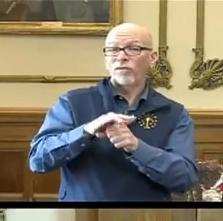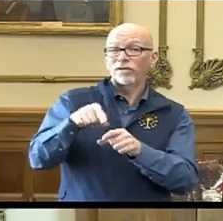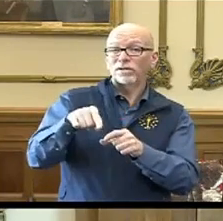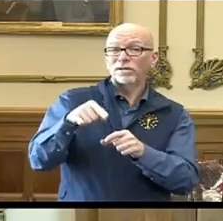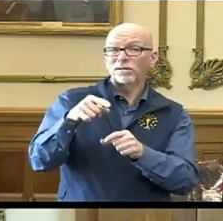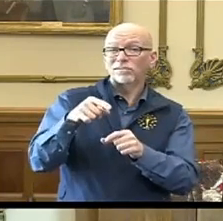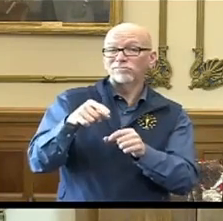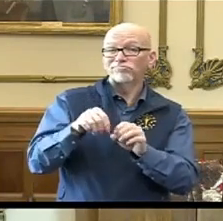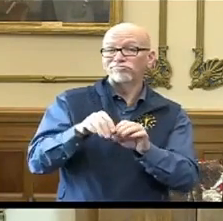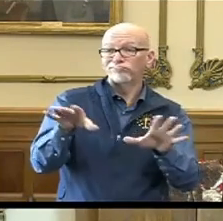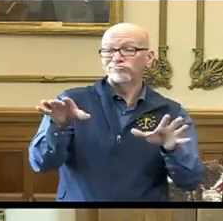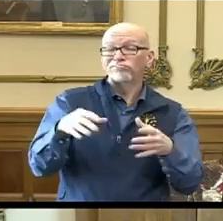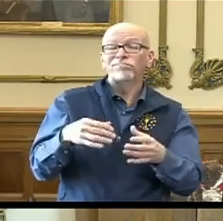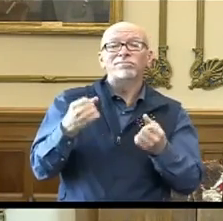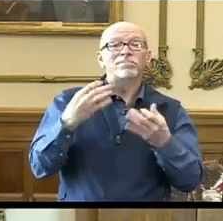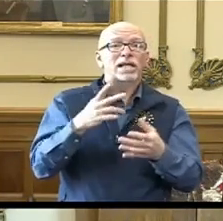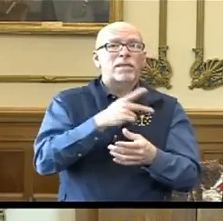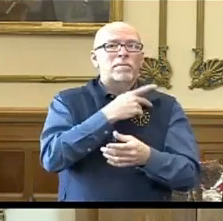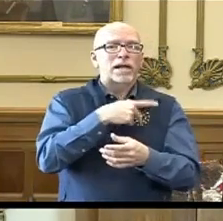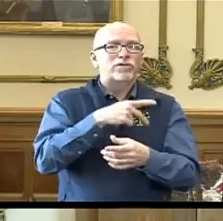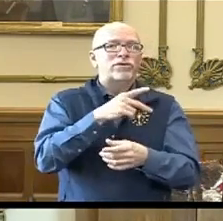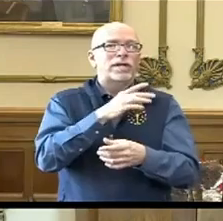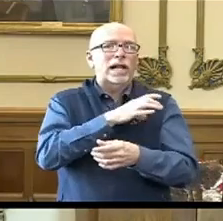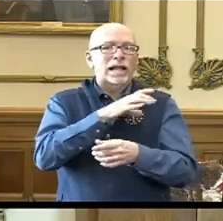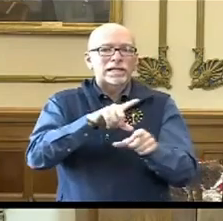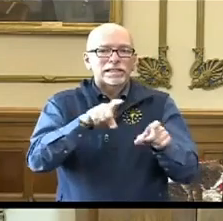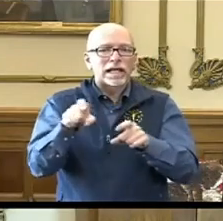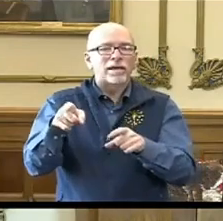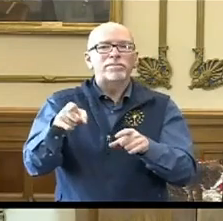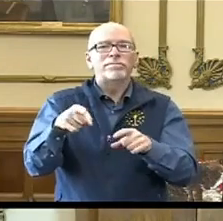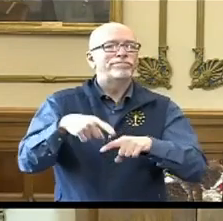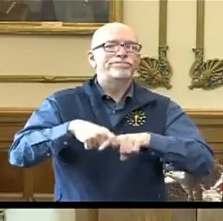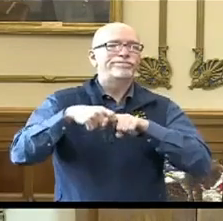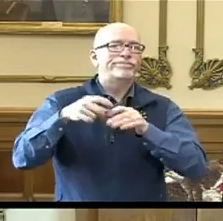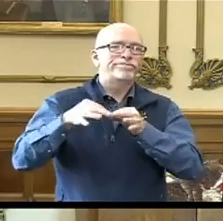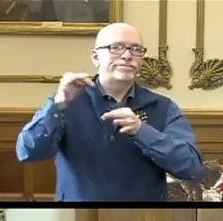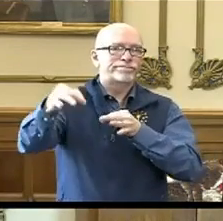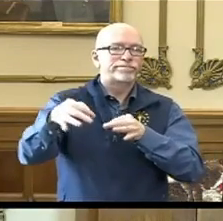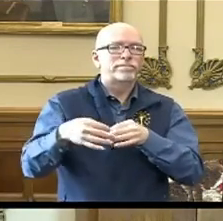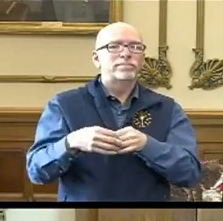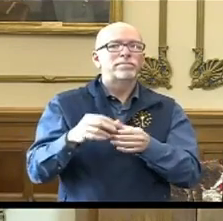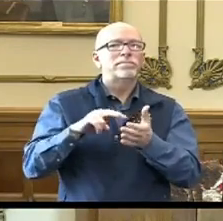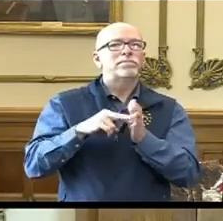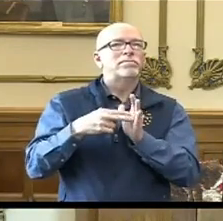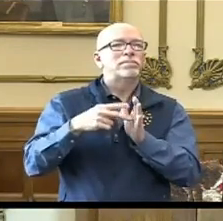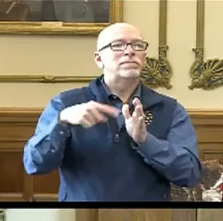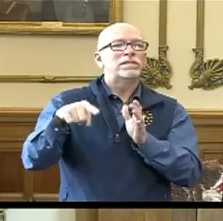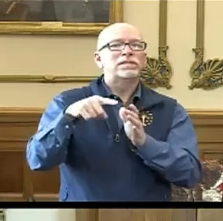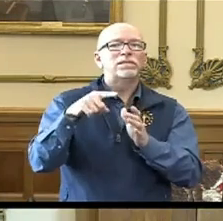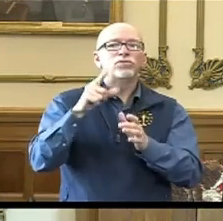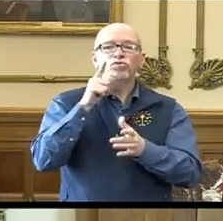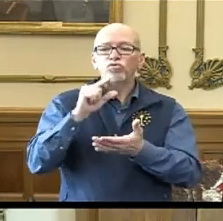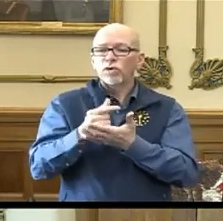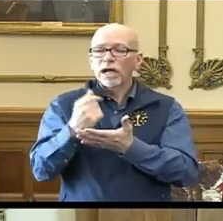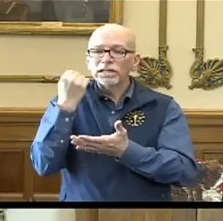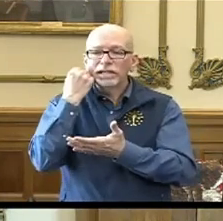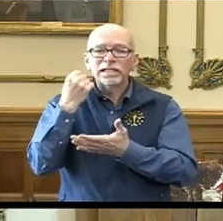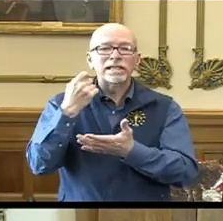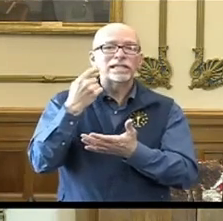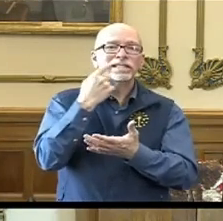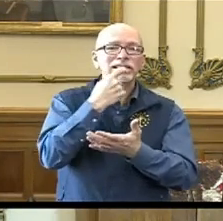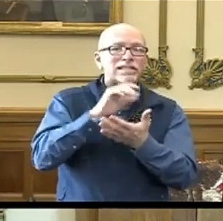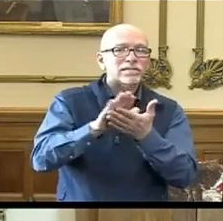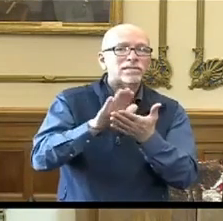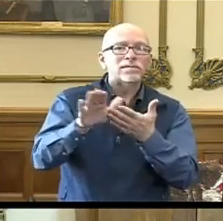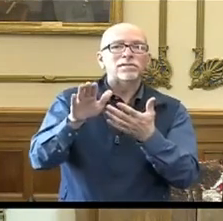COVID-19 pandemic, live patient clinical examinations have been suspended, preventing graduating dentists, dental hygienists, and other oral